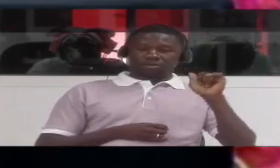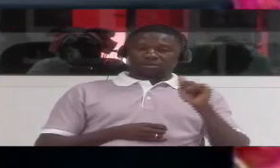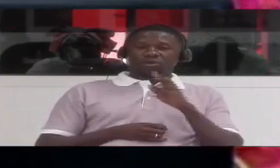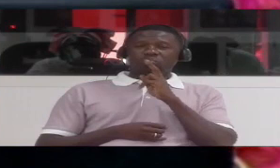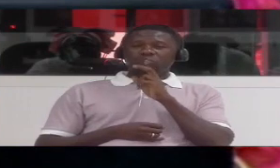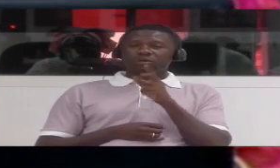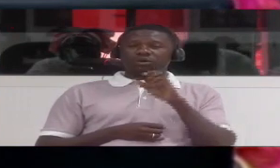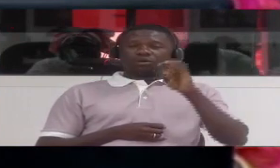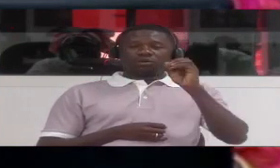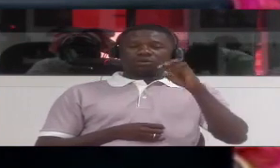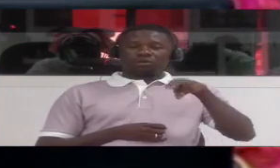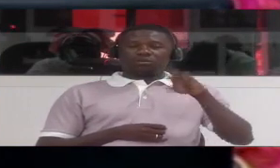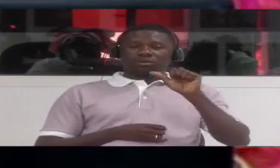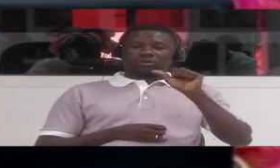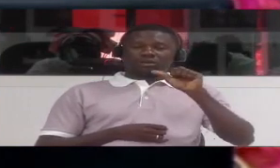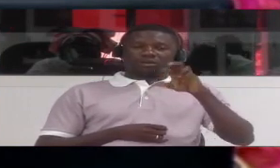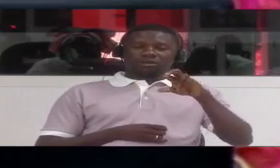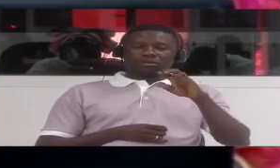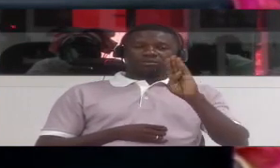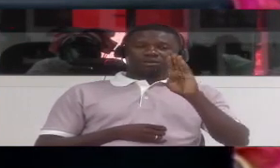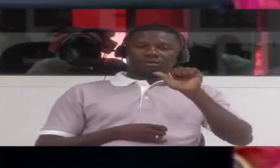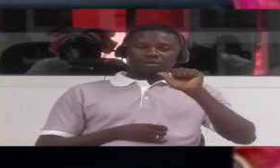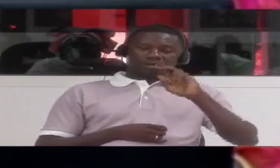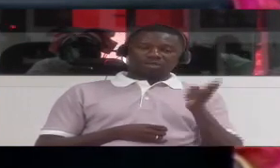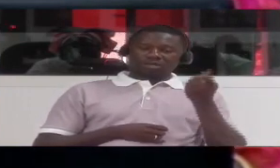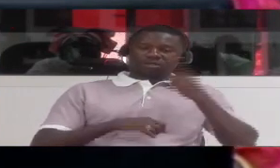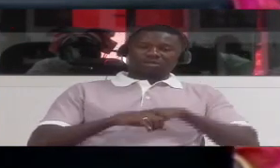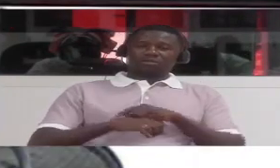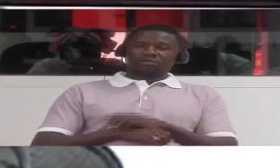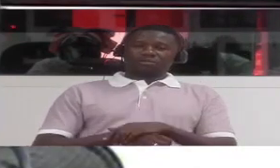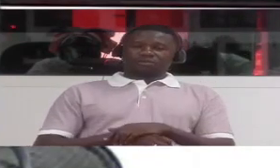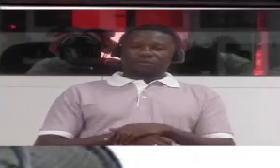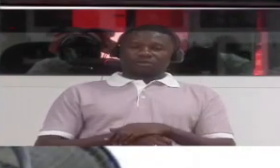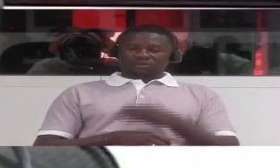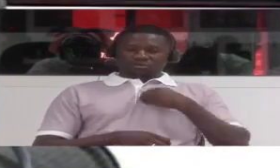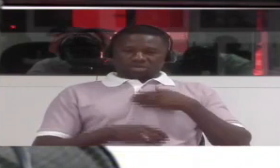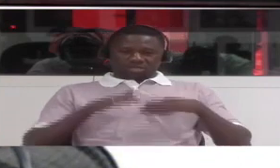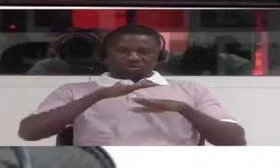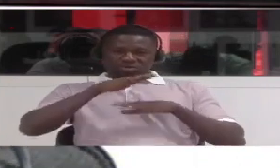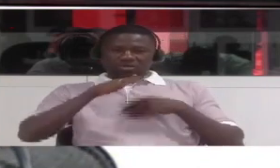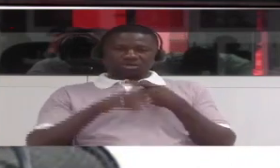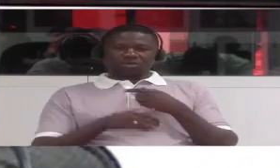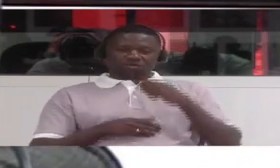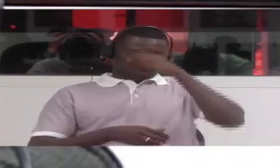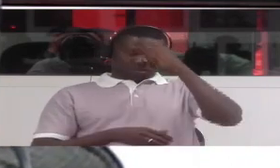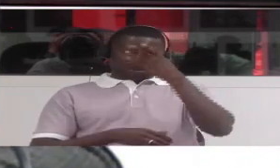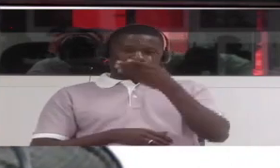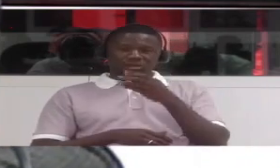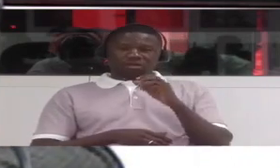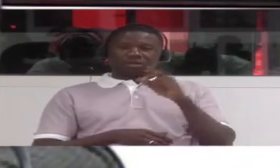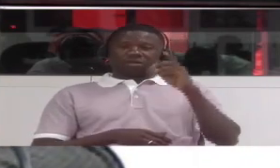time? Well, Omar Ba was my junior. He was at the Daily Observer. When I was editor, before I left, we worked